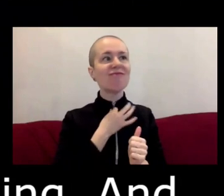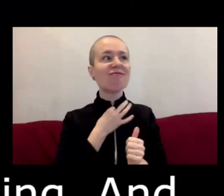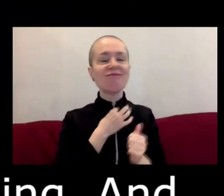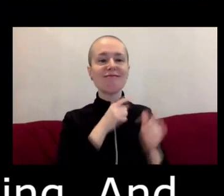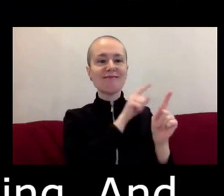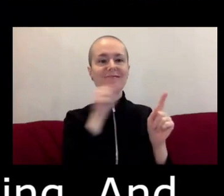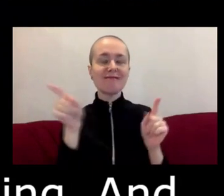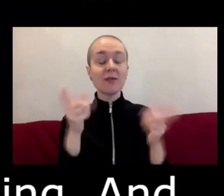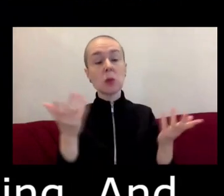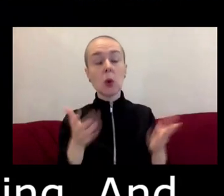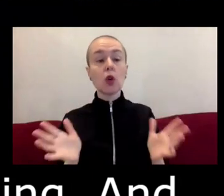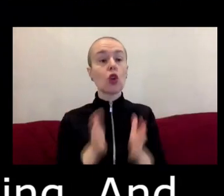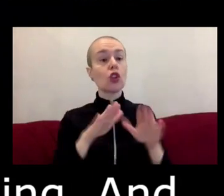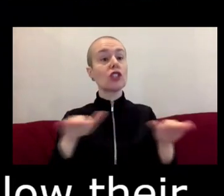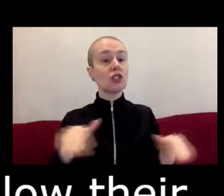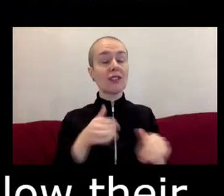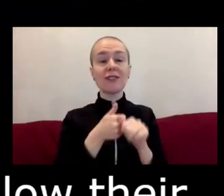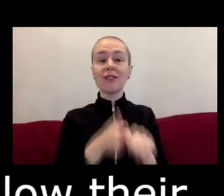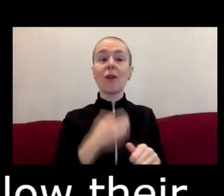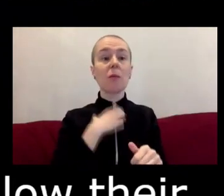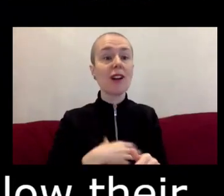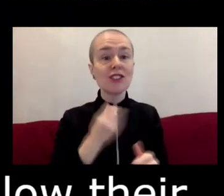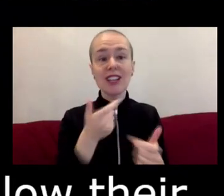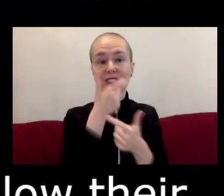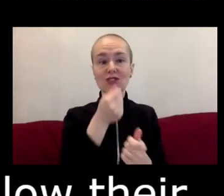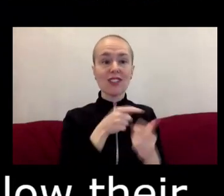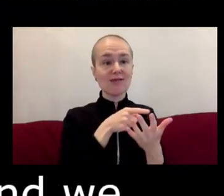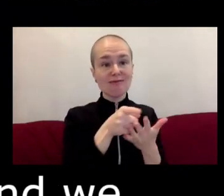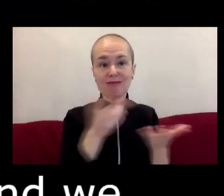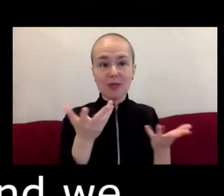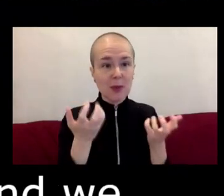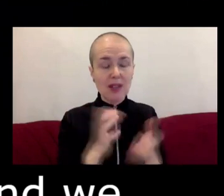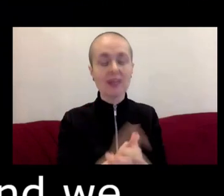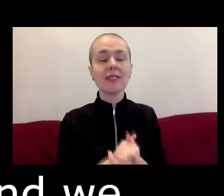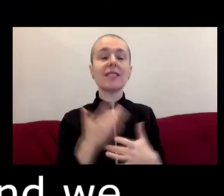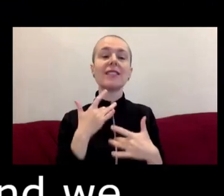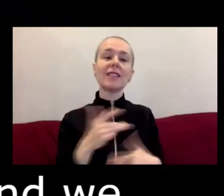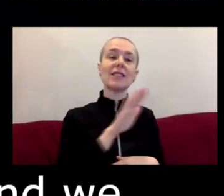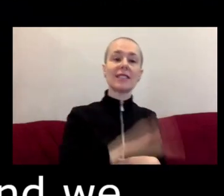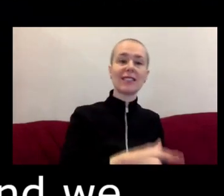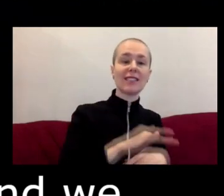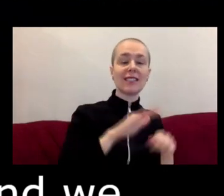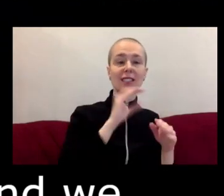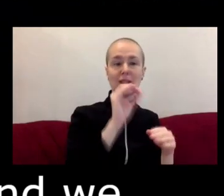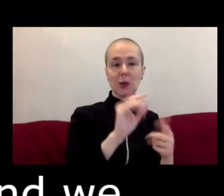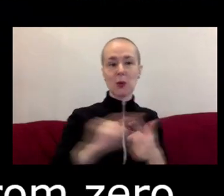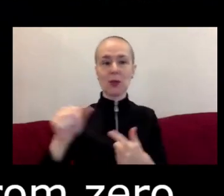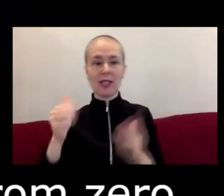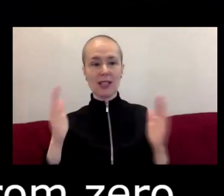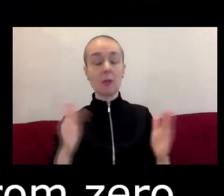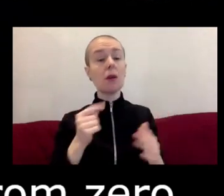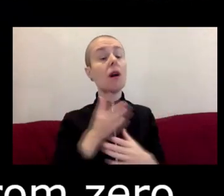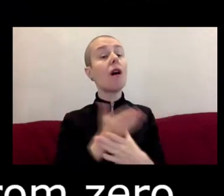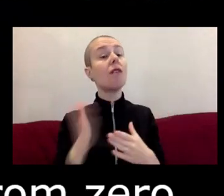passion and interest. And we typically serve kids from 0 to 10, although our average age range